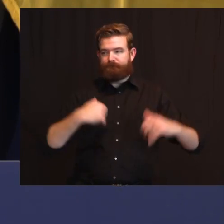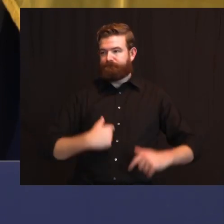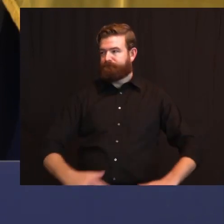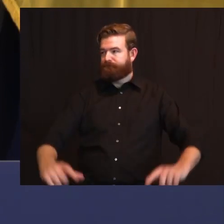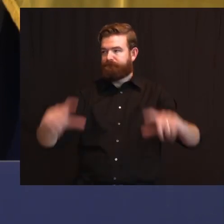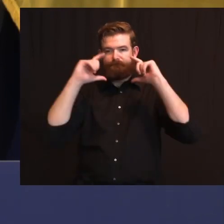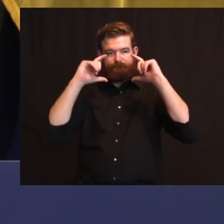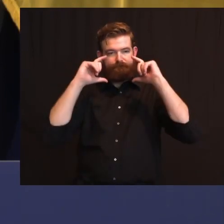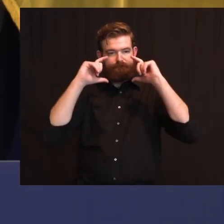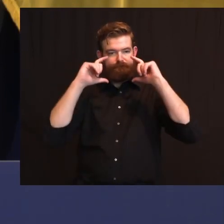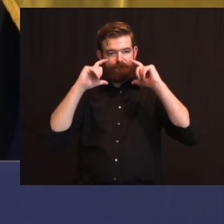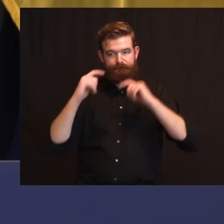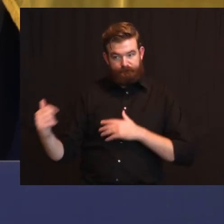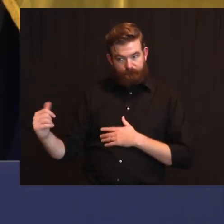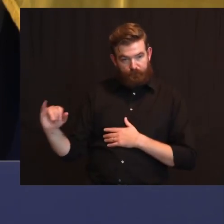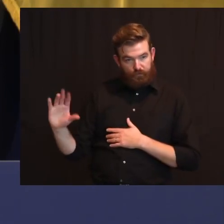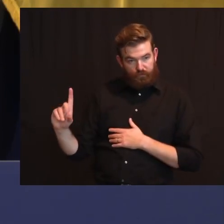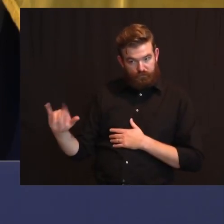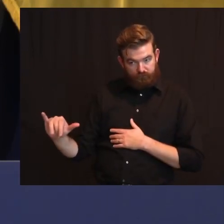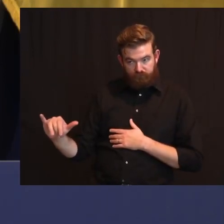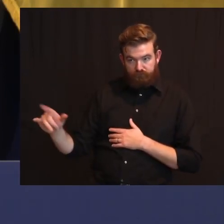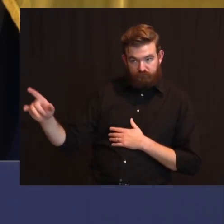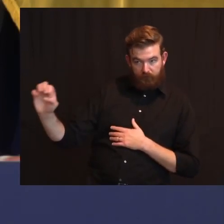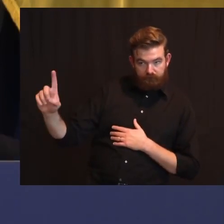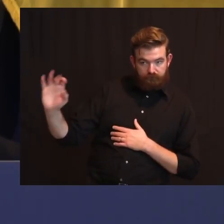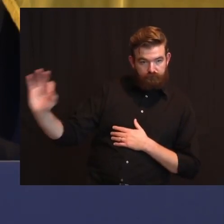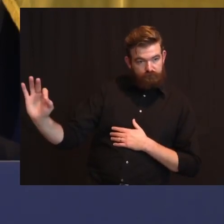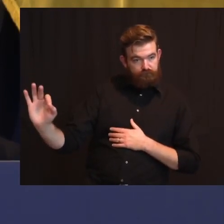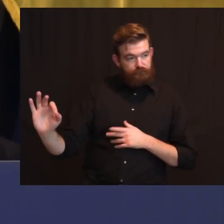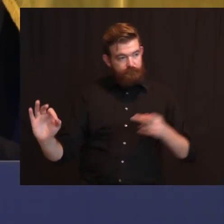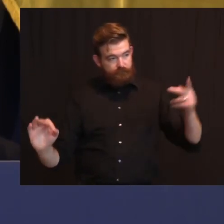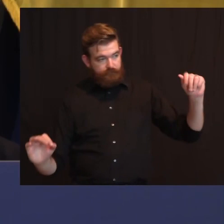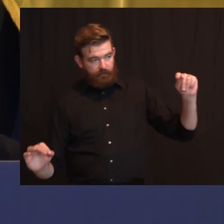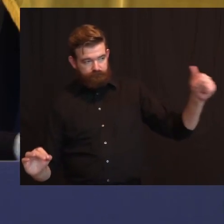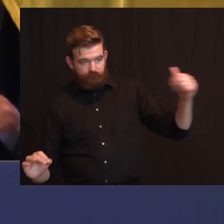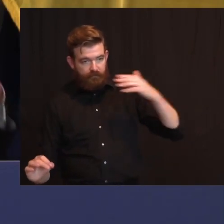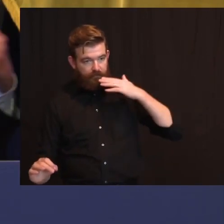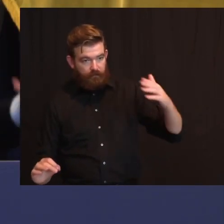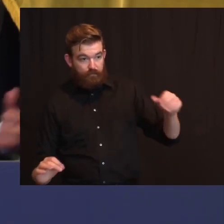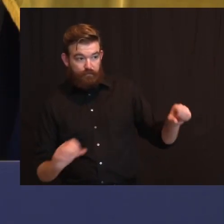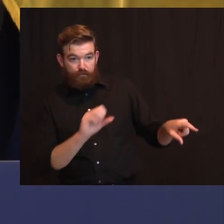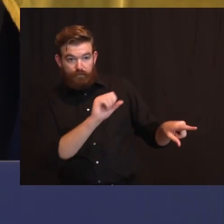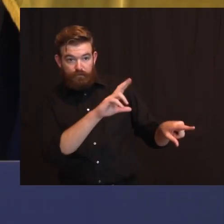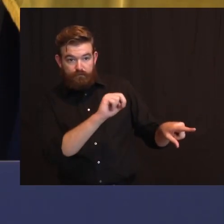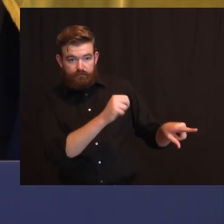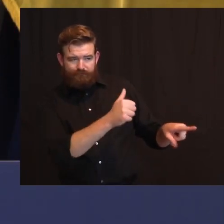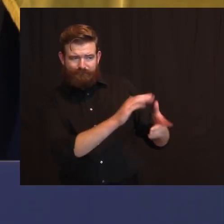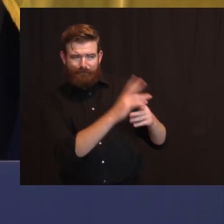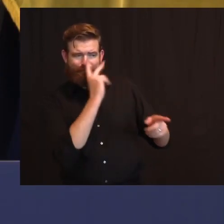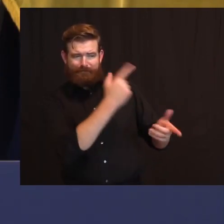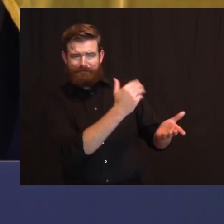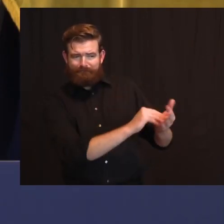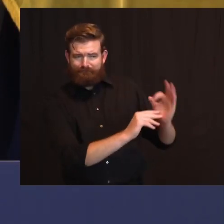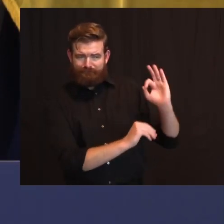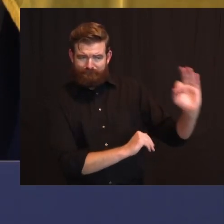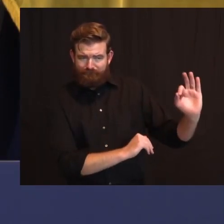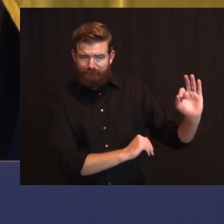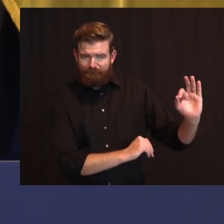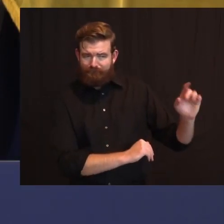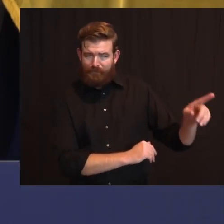Judy and Ed, as always, thank you. Pat, likewise. Sue, great to have you back. And I know this is a work in enormous